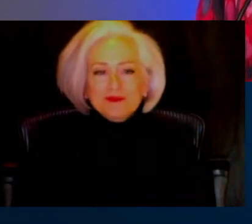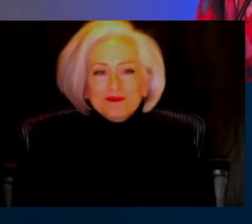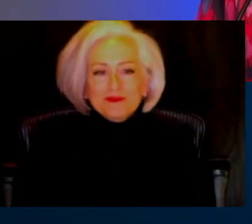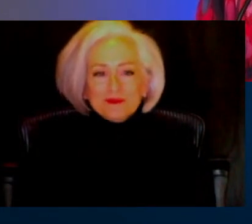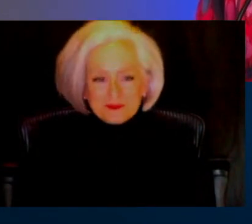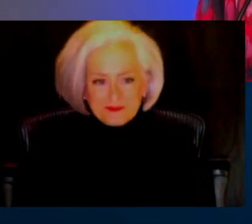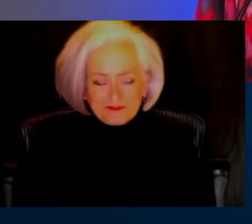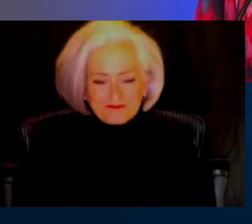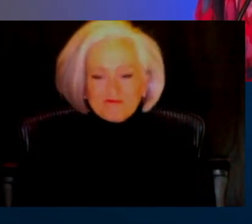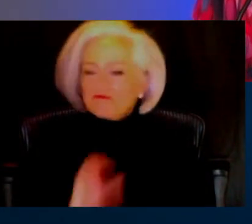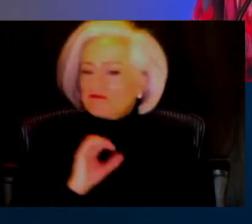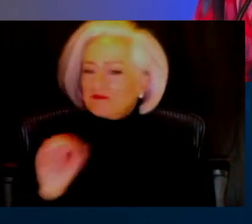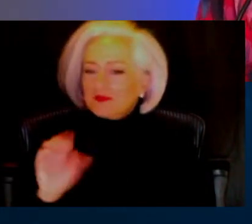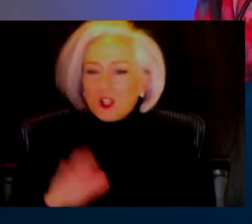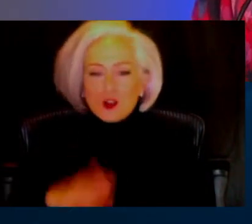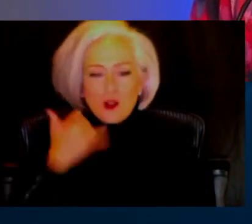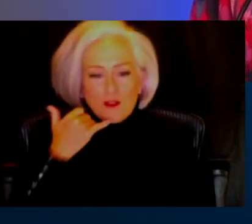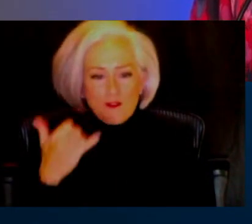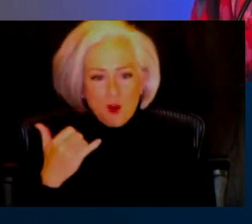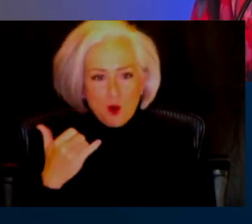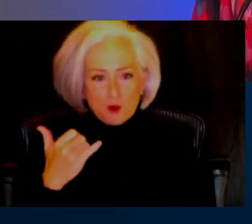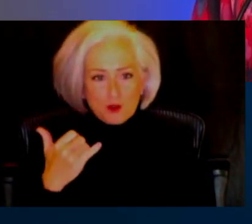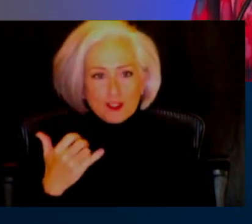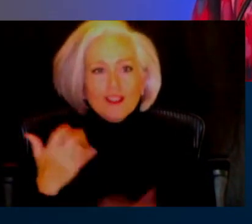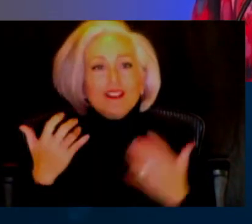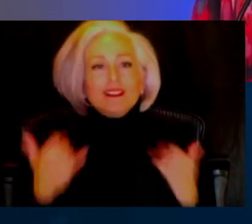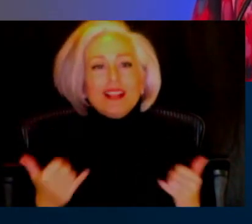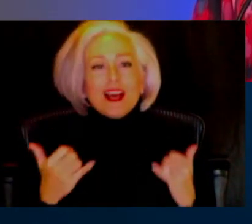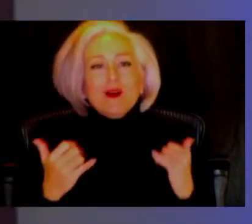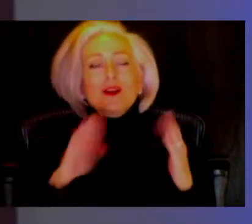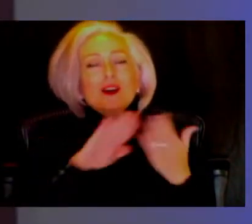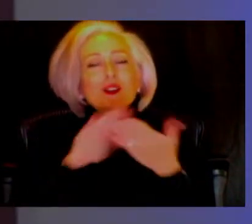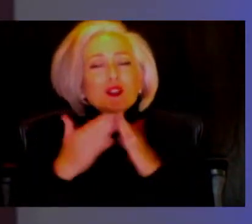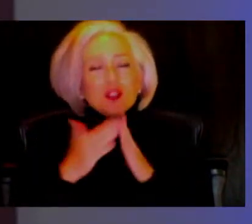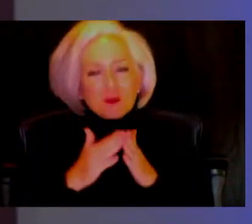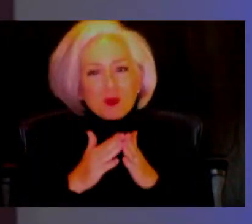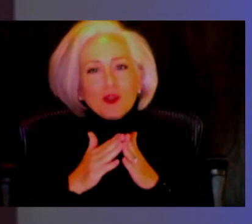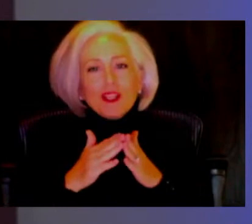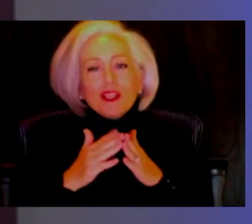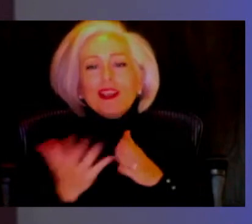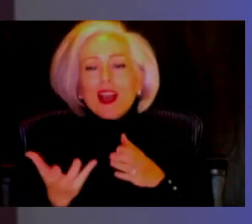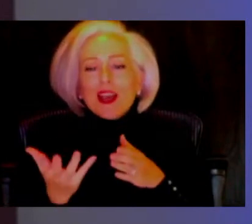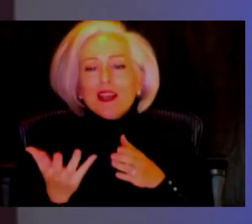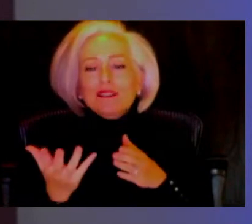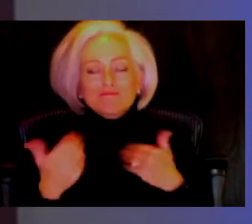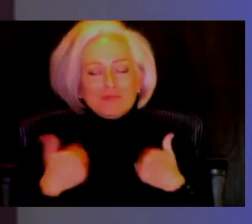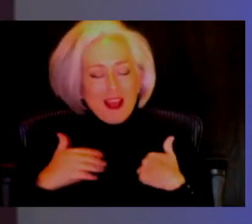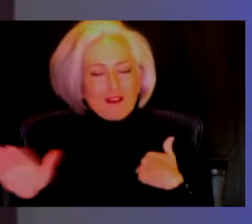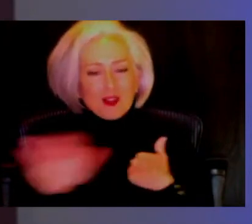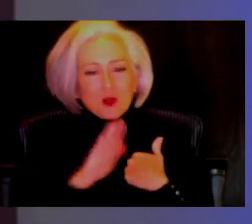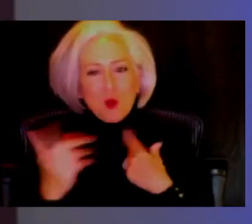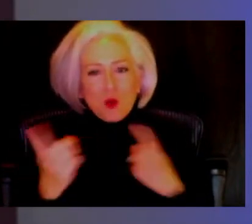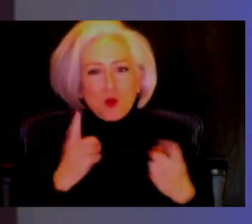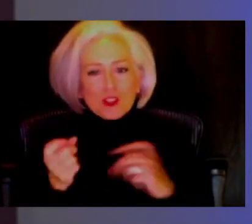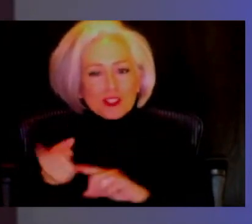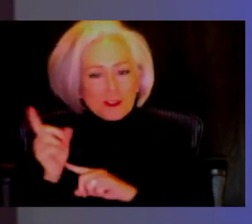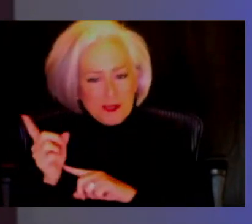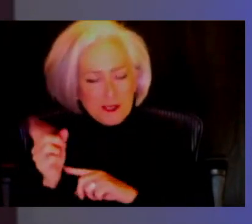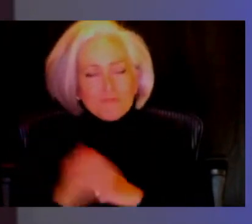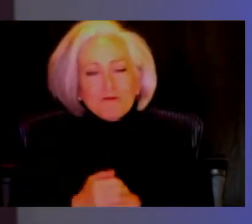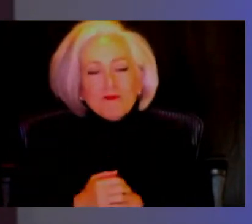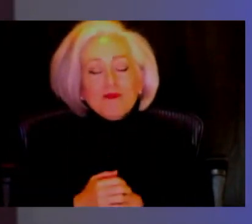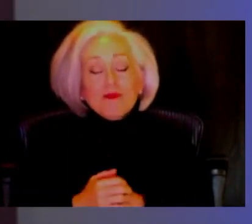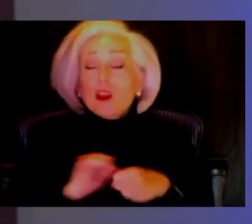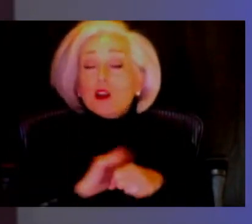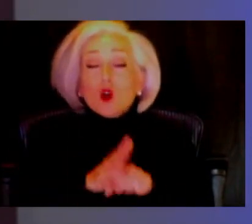Okay, none on the line, so we want our community, of course, to get some of those questions coming in. We'll get to those here in just a few moments. We know that COVID, though, continues to